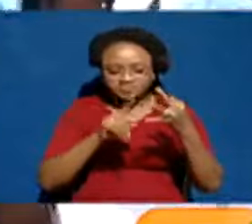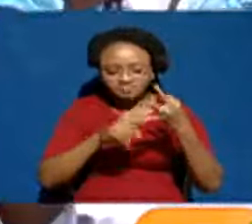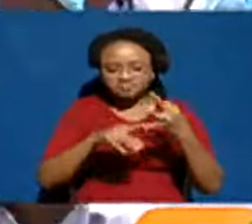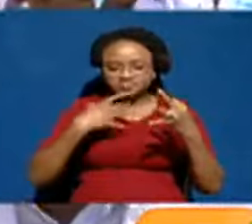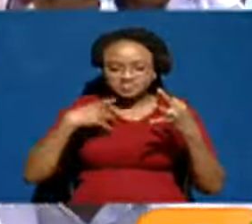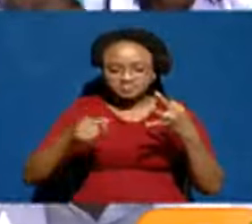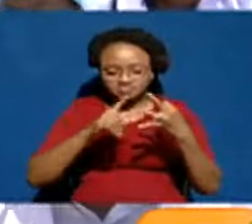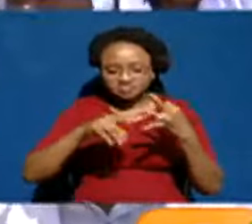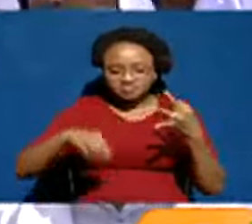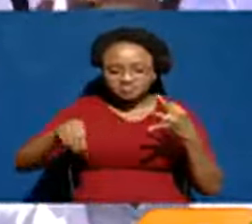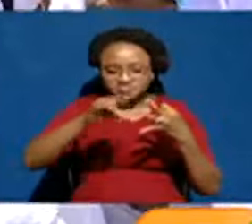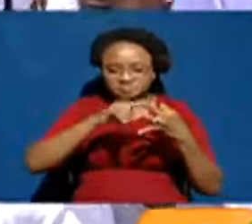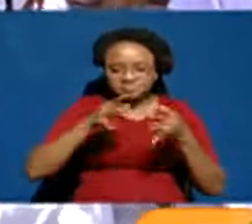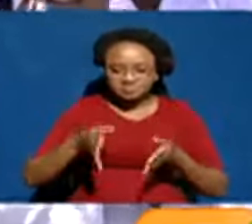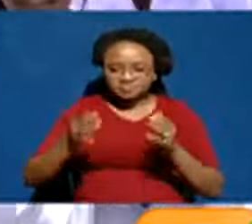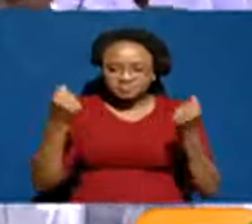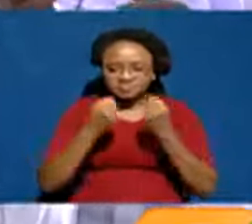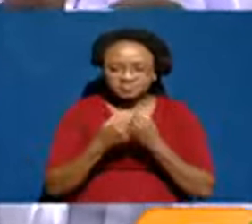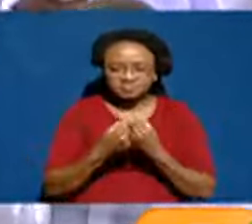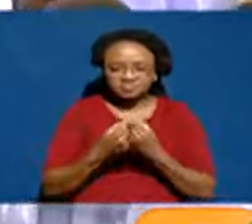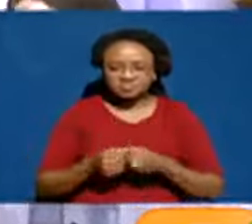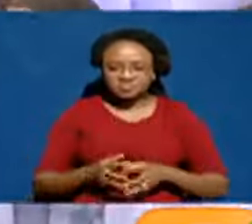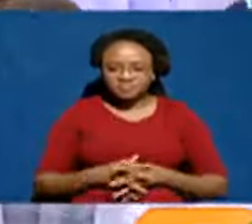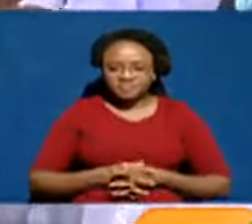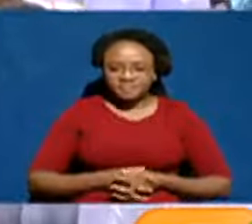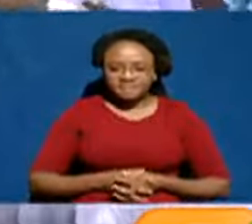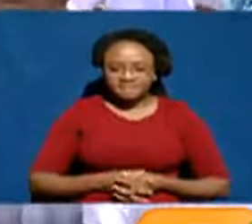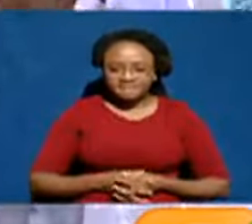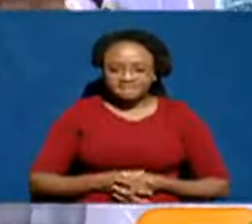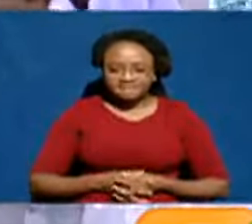fertilizer, and road carnage. Laura Otieno, Citizen TV.